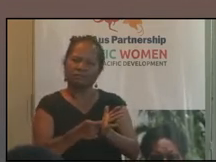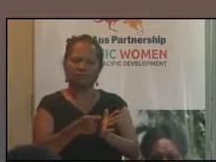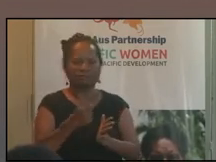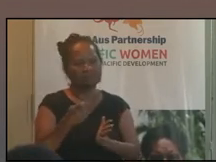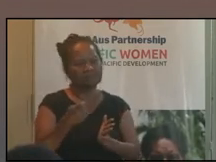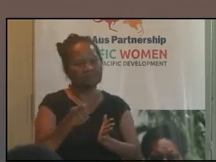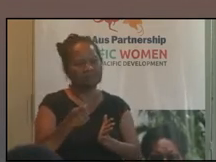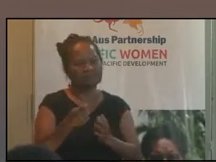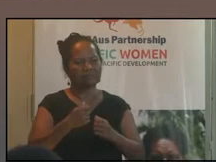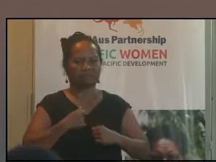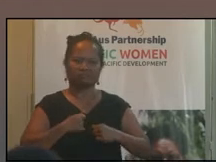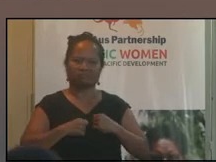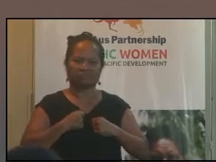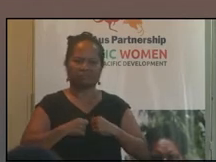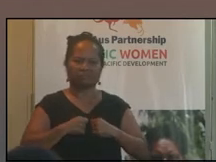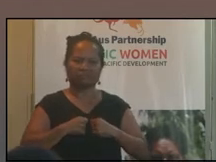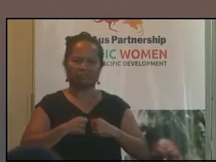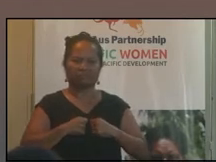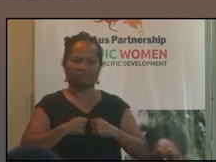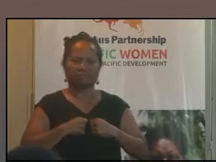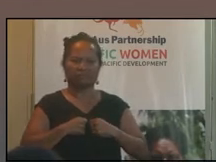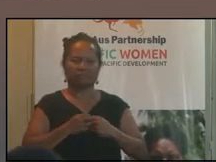and the